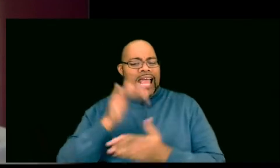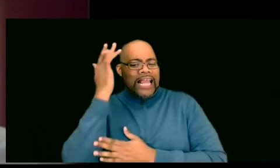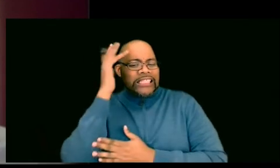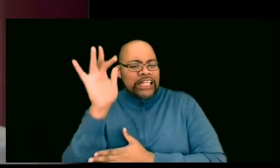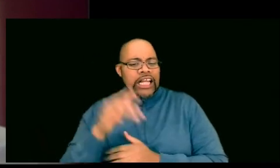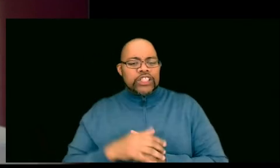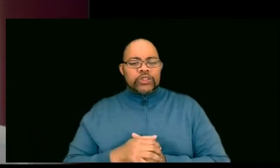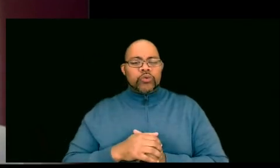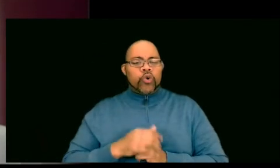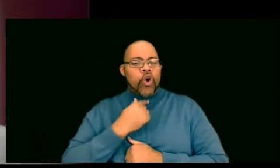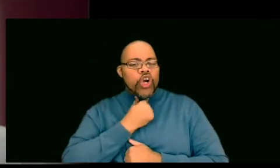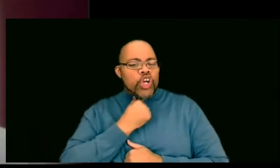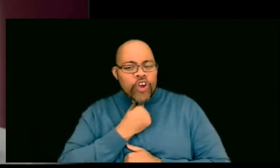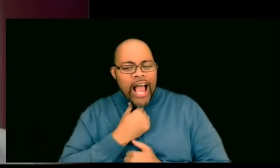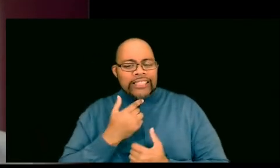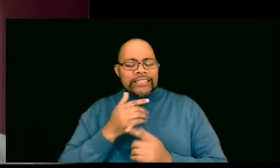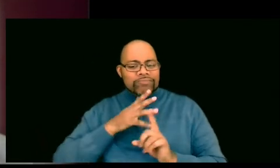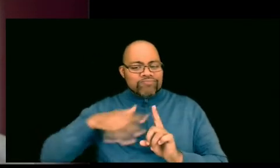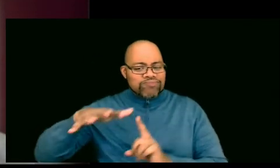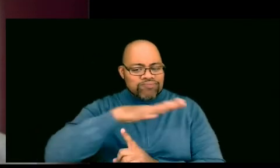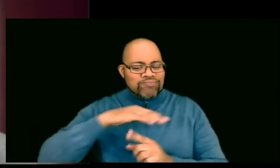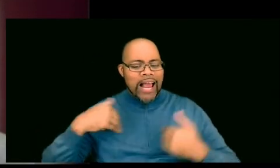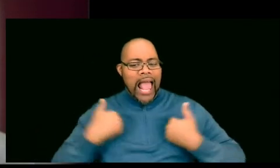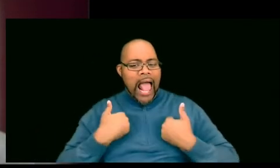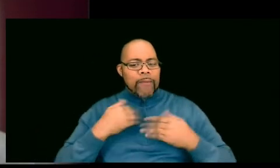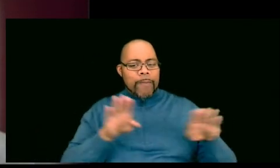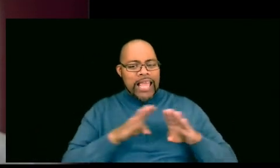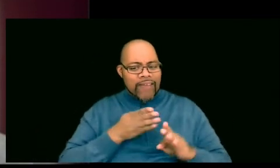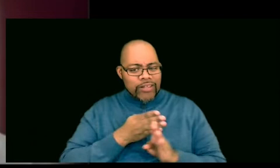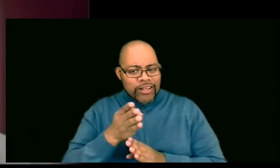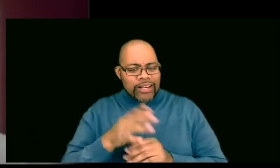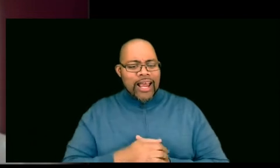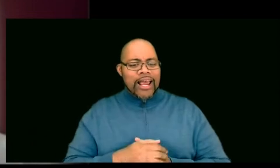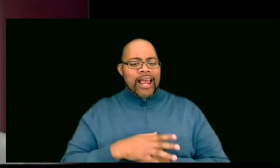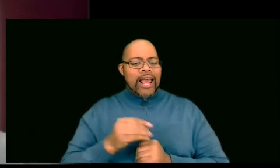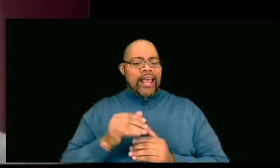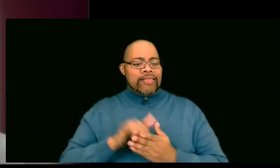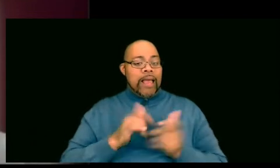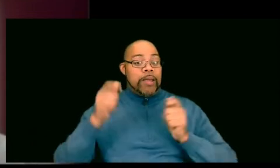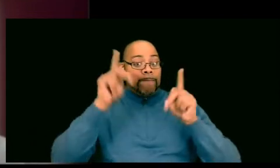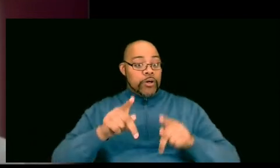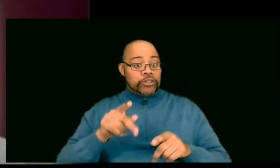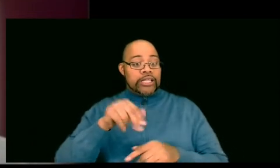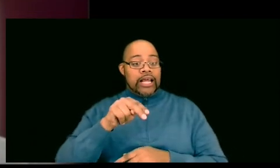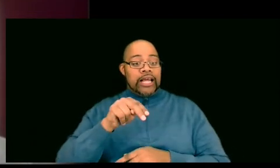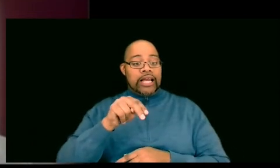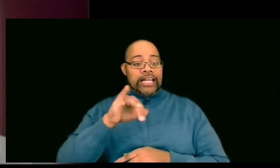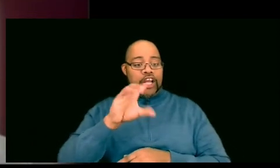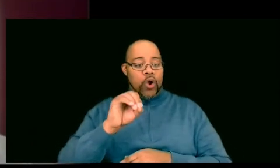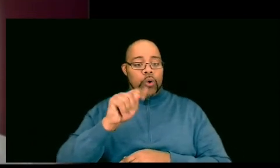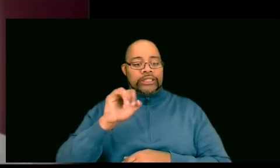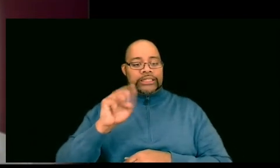that intellectual curiosity around animal behavior, and the big person at that time was